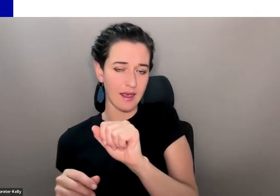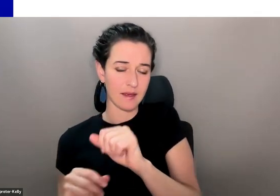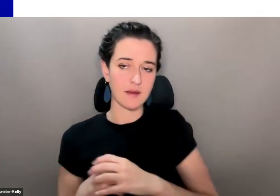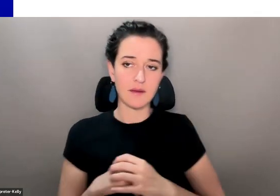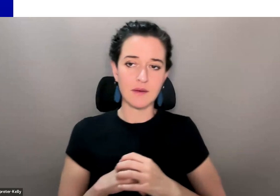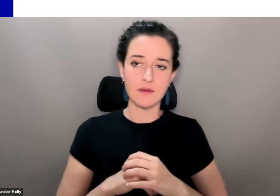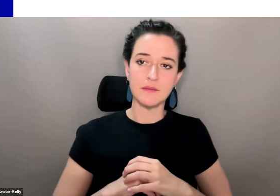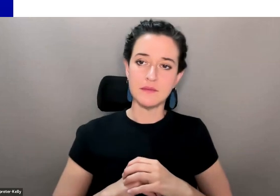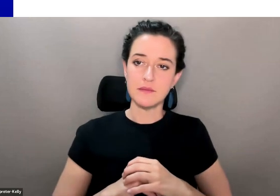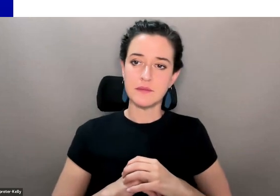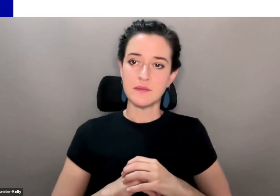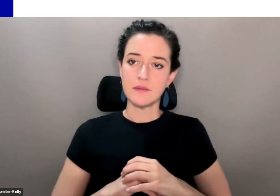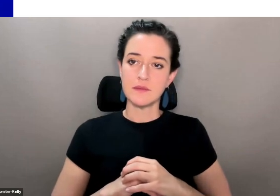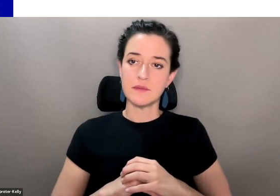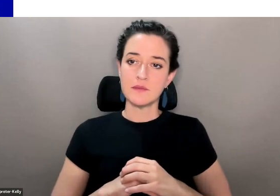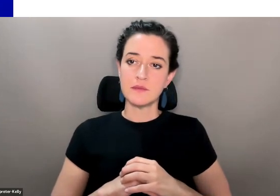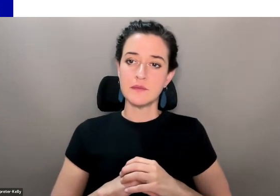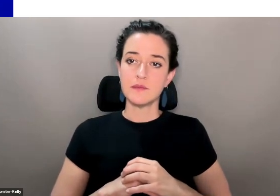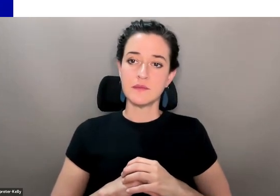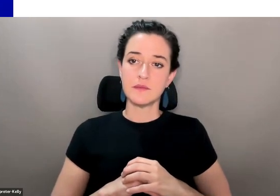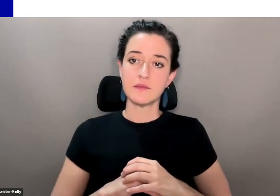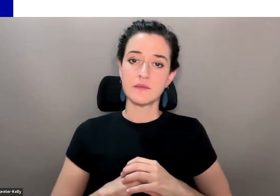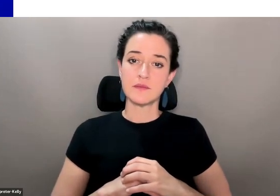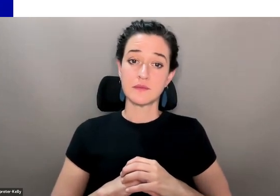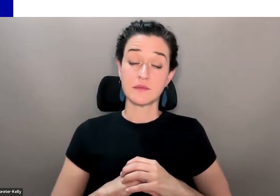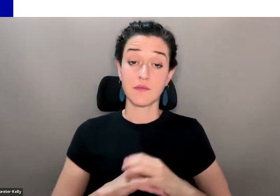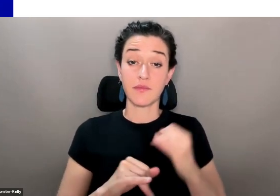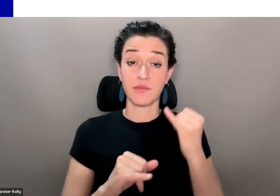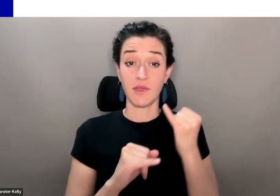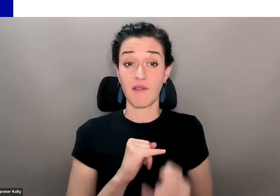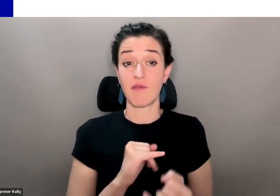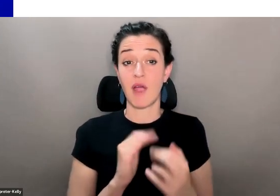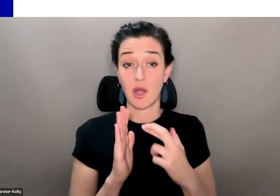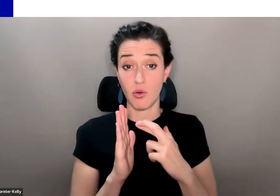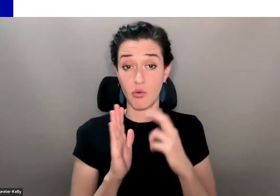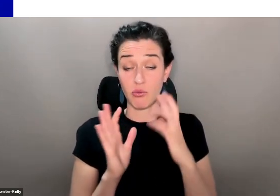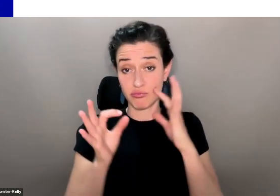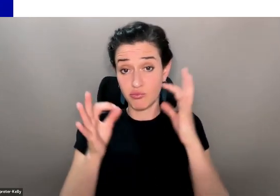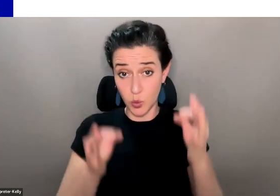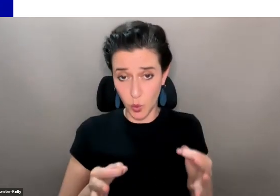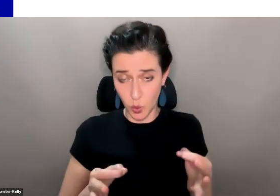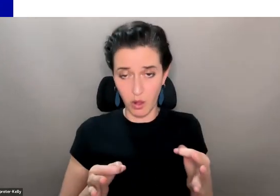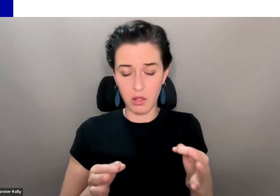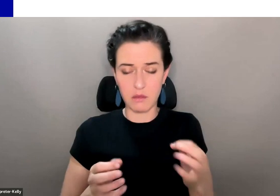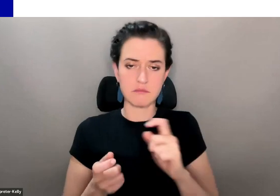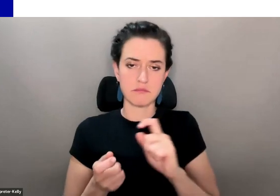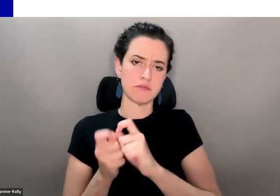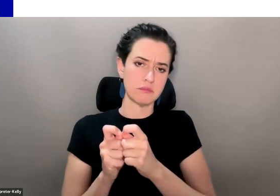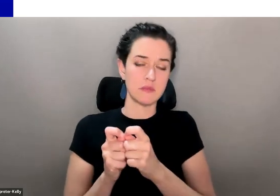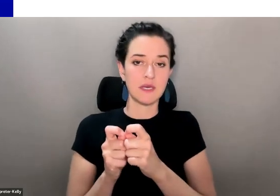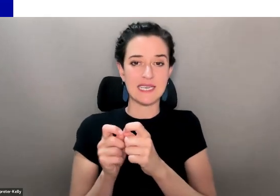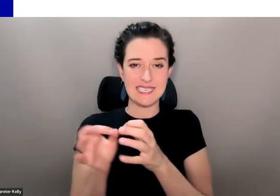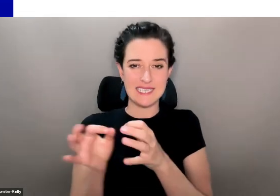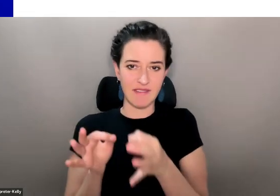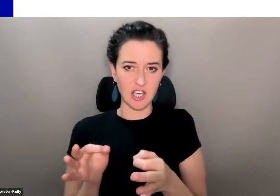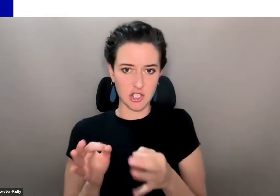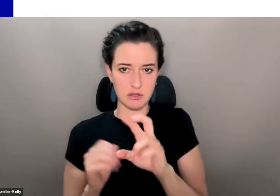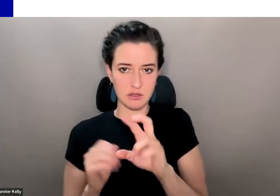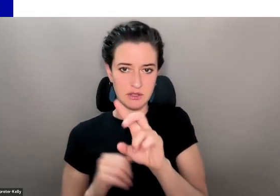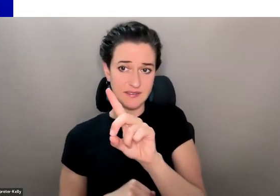also just wanted to flag specifically in this final rule, there were some changes to the definition of disability, which